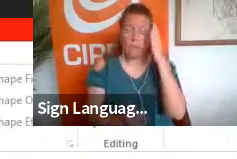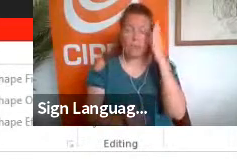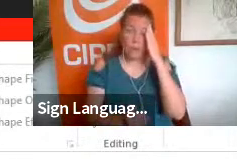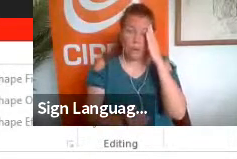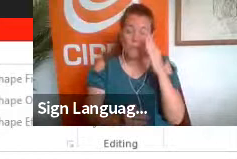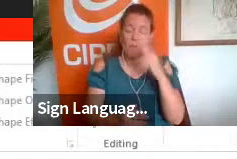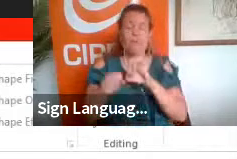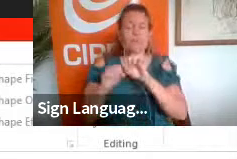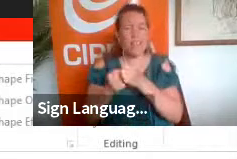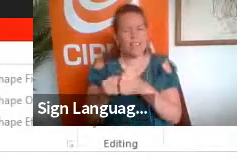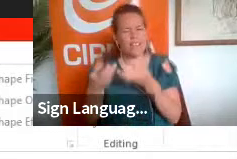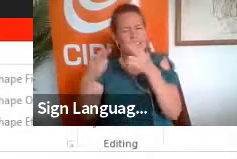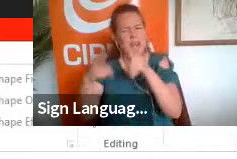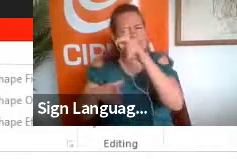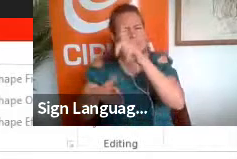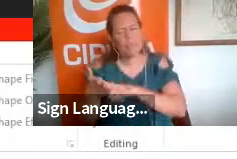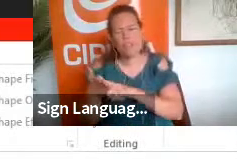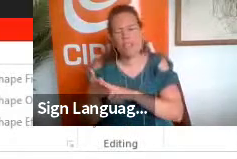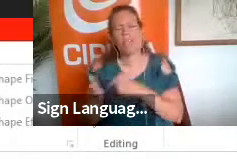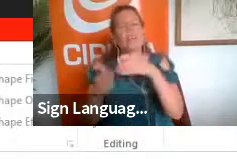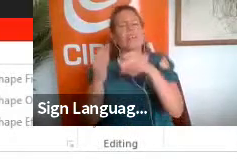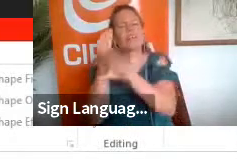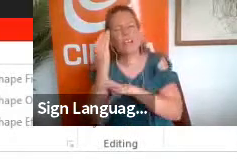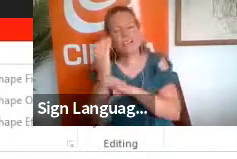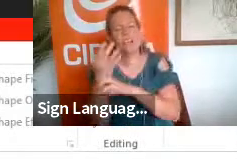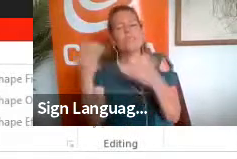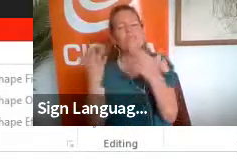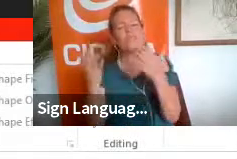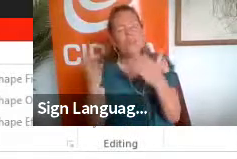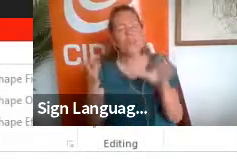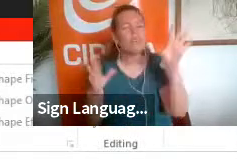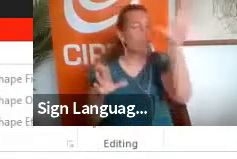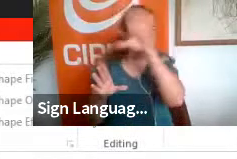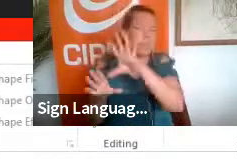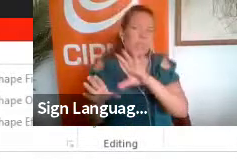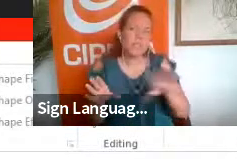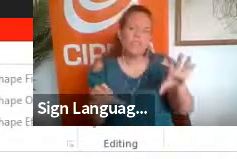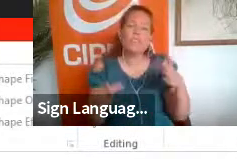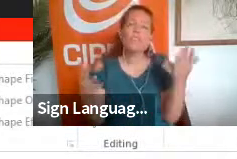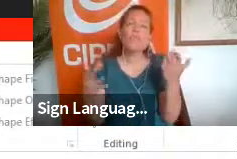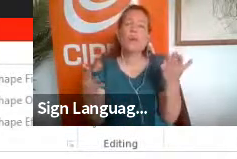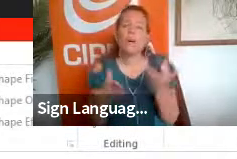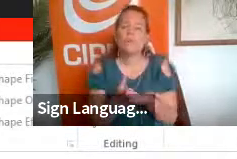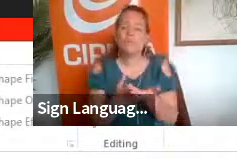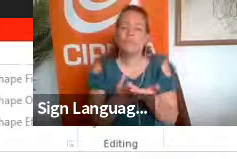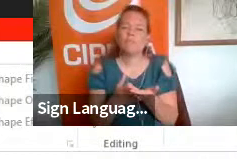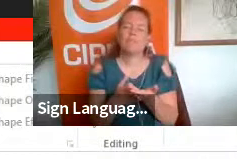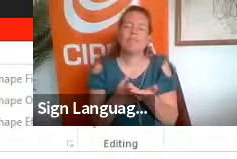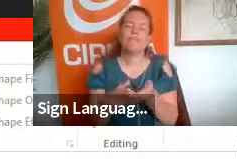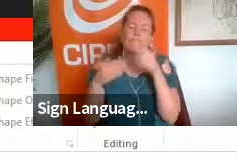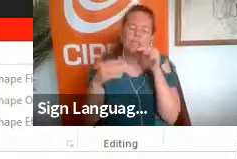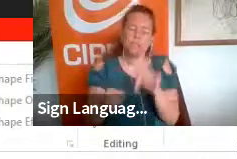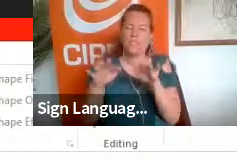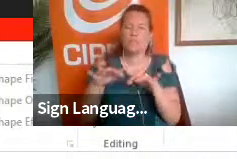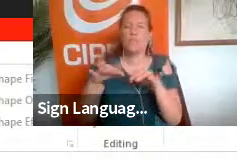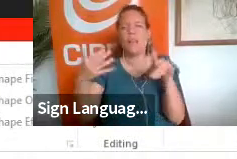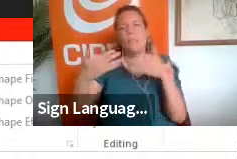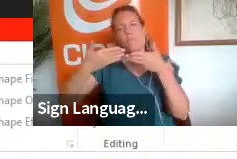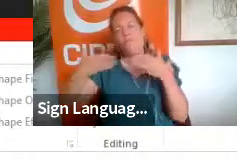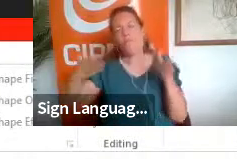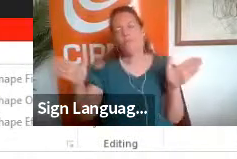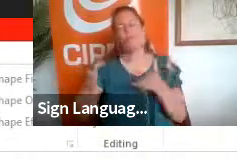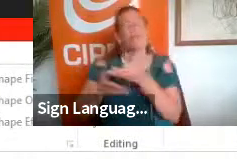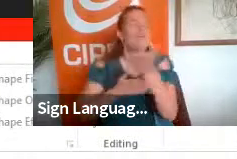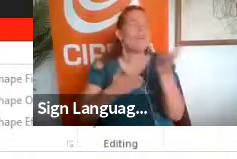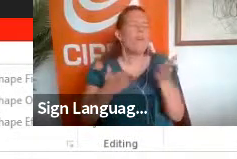are happening in which countries, in which regions, and so on and so forth. So this platform is accessible to all stakeholders within the digital